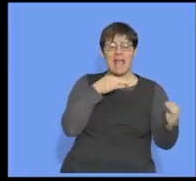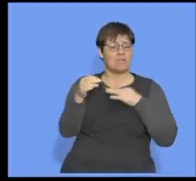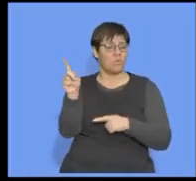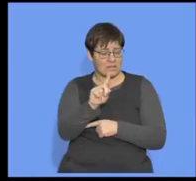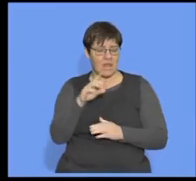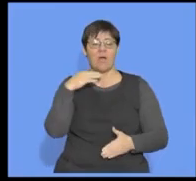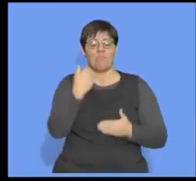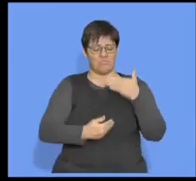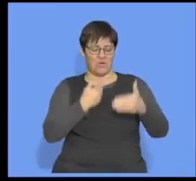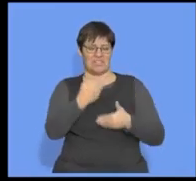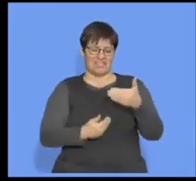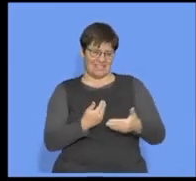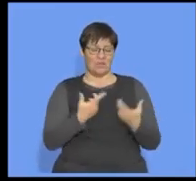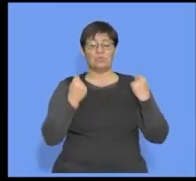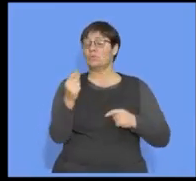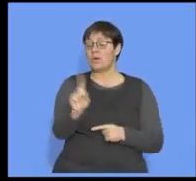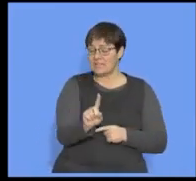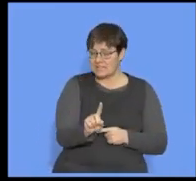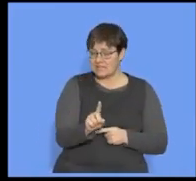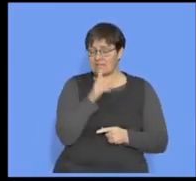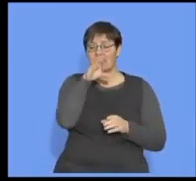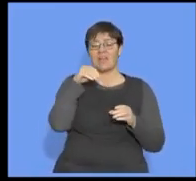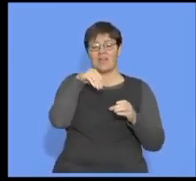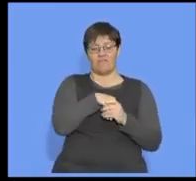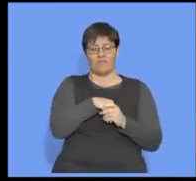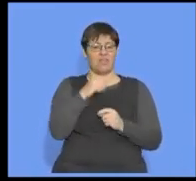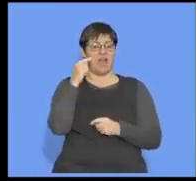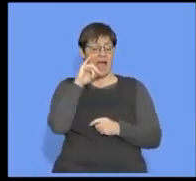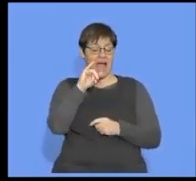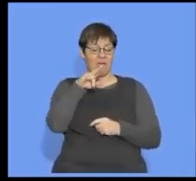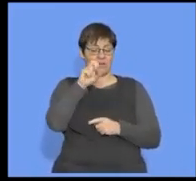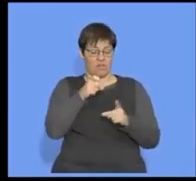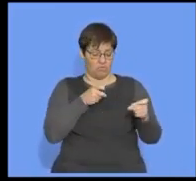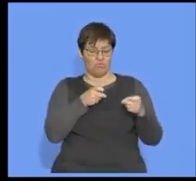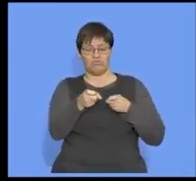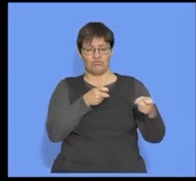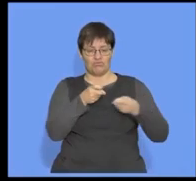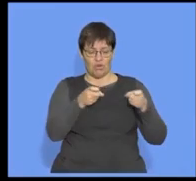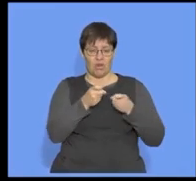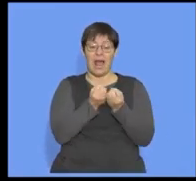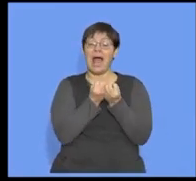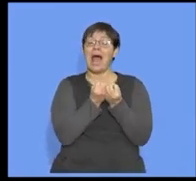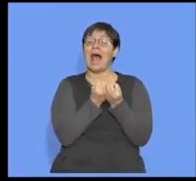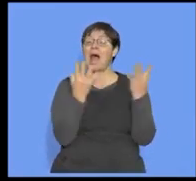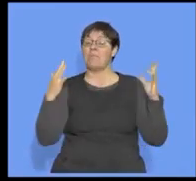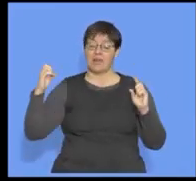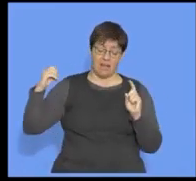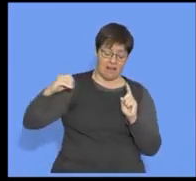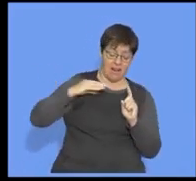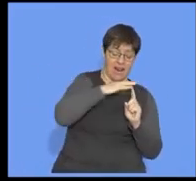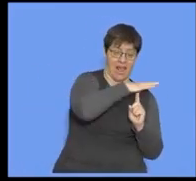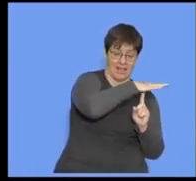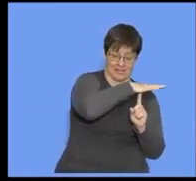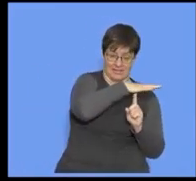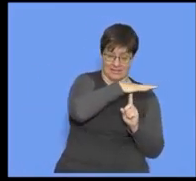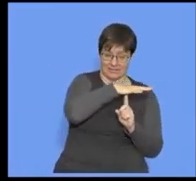naming and describe? Process, which does what? Which involves the iris controlling the amount